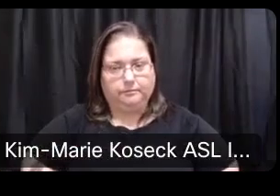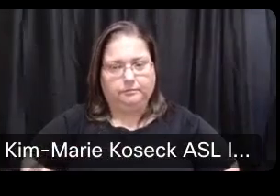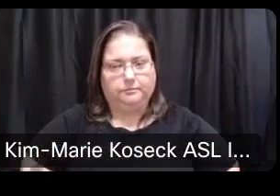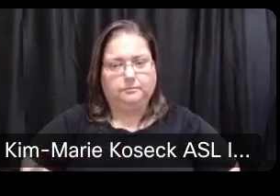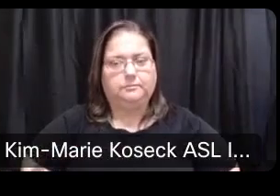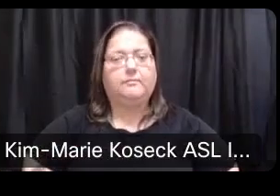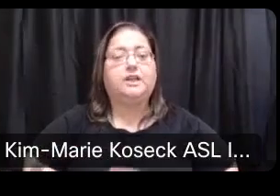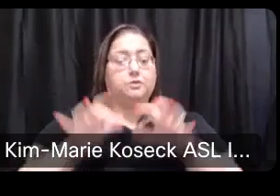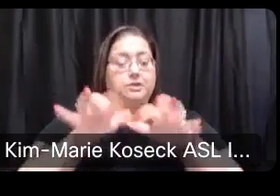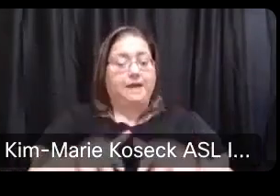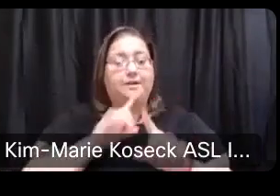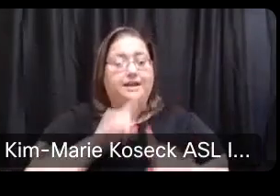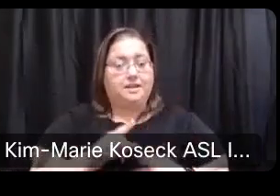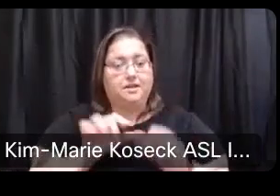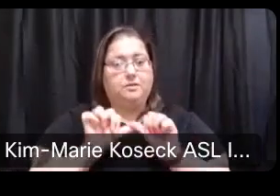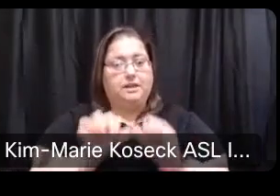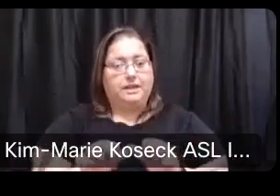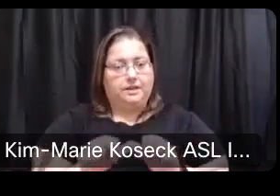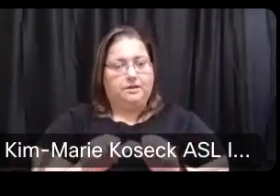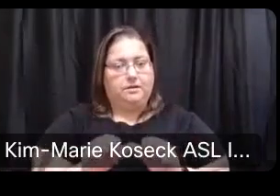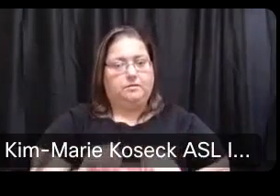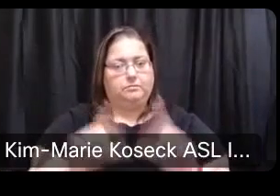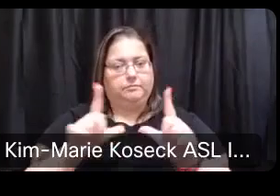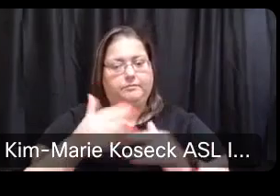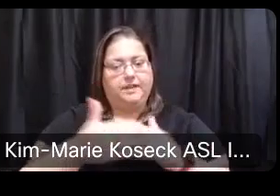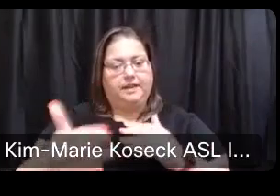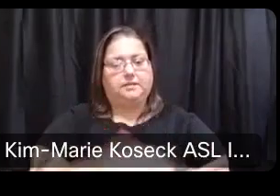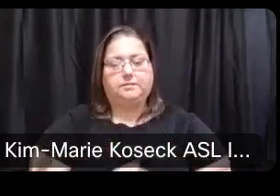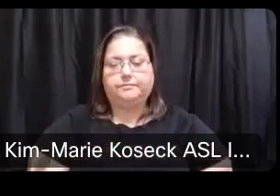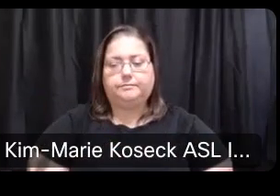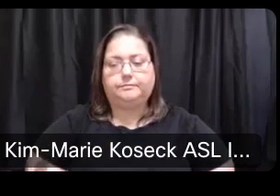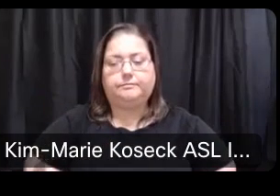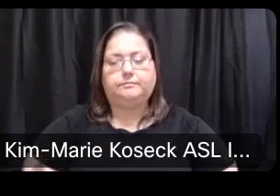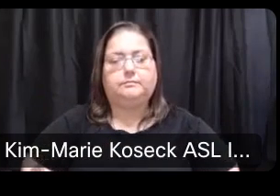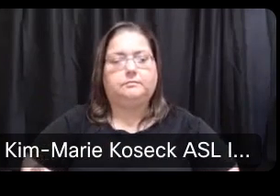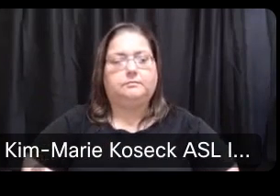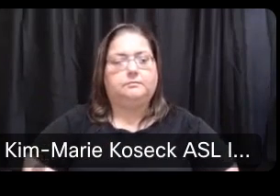As you type your answer, we'll go ahead and advance into our next slide.